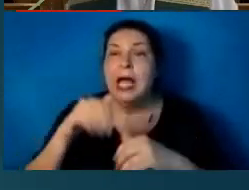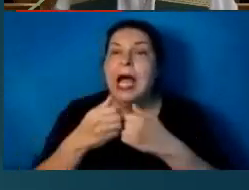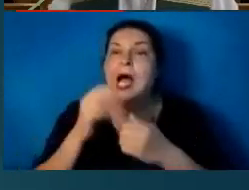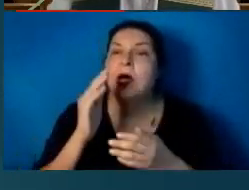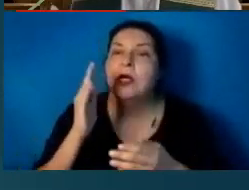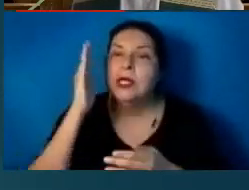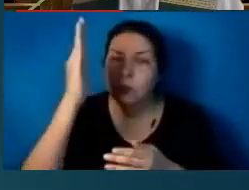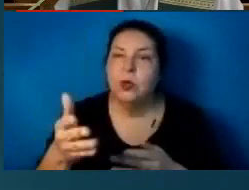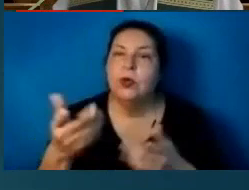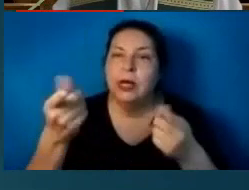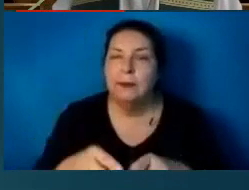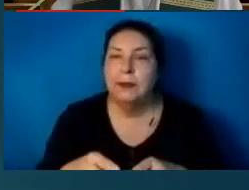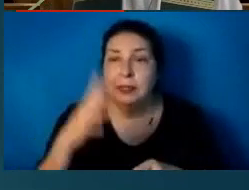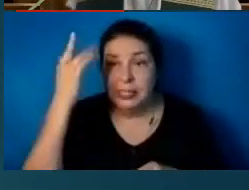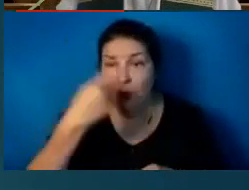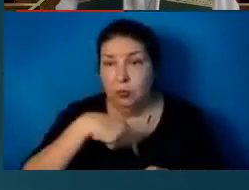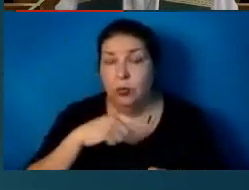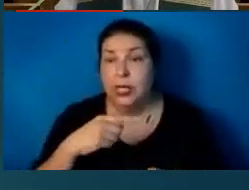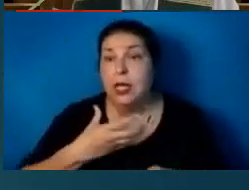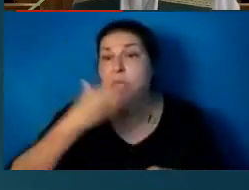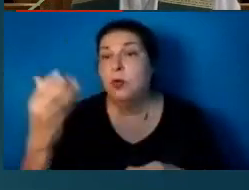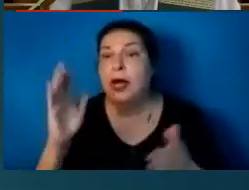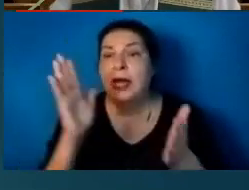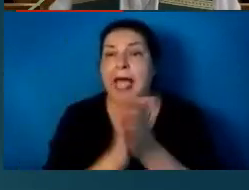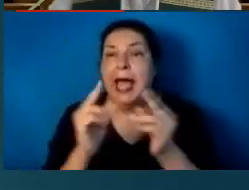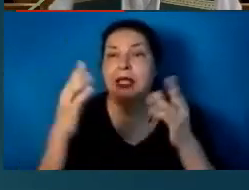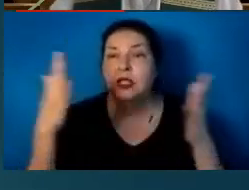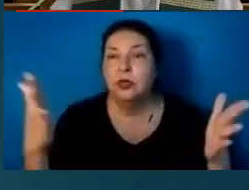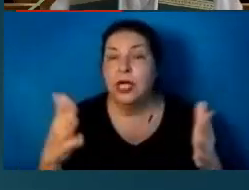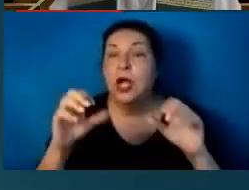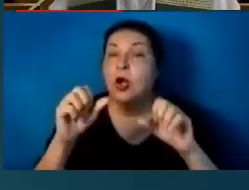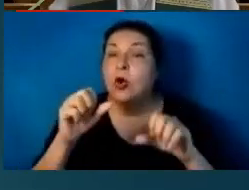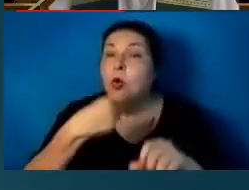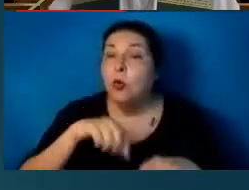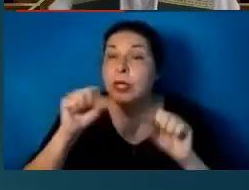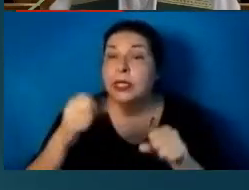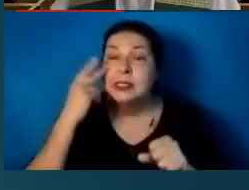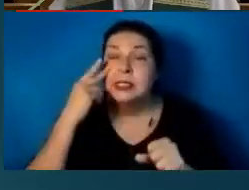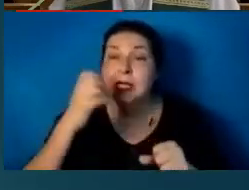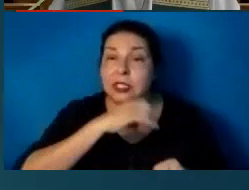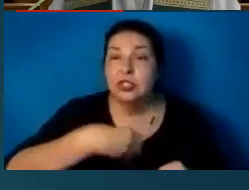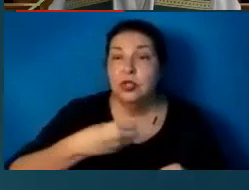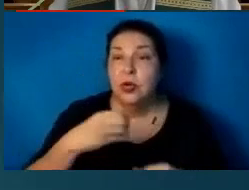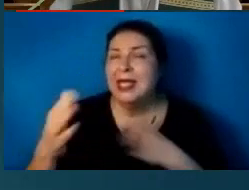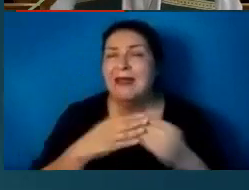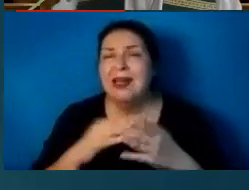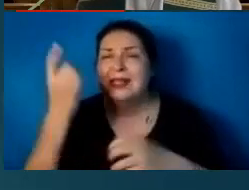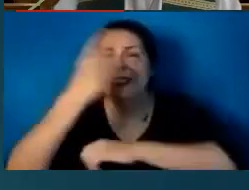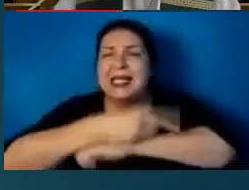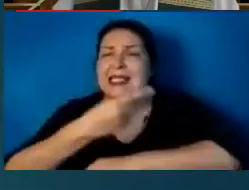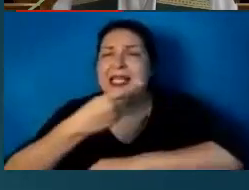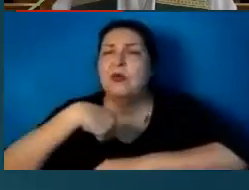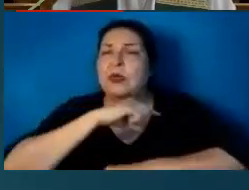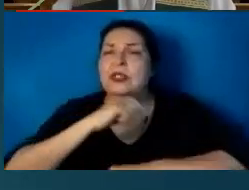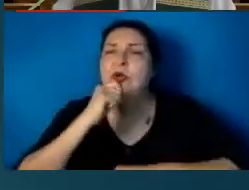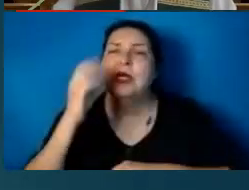Christians cry out, "Hallelujah." We can see the joy even on those days when we cannot feel it. But the